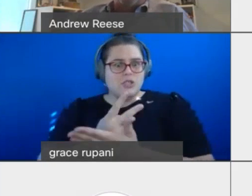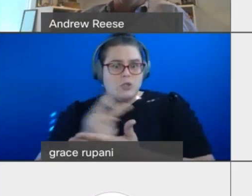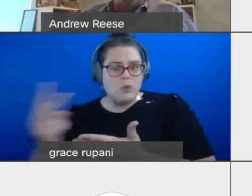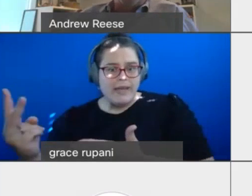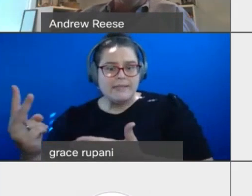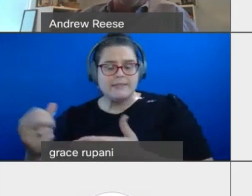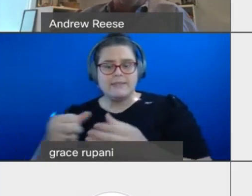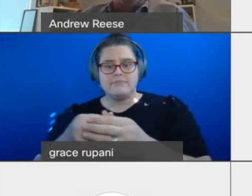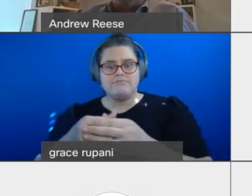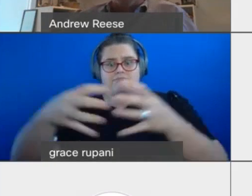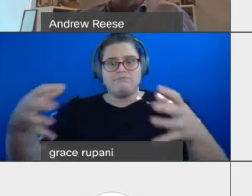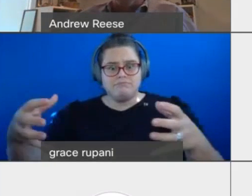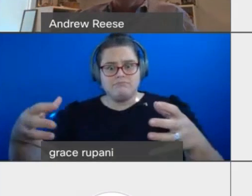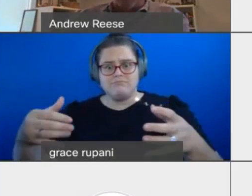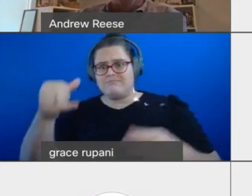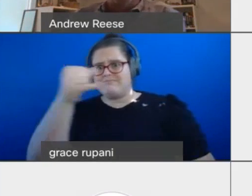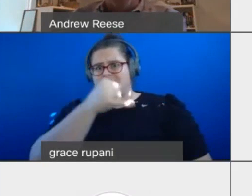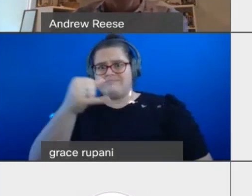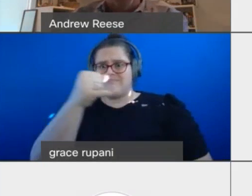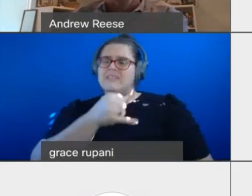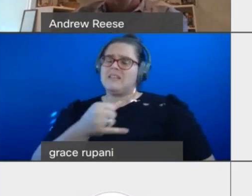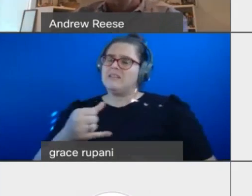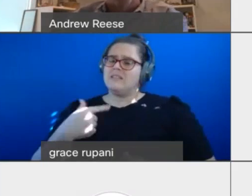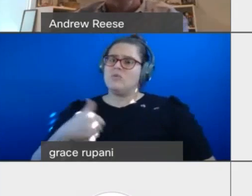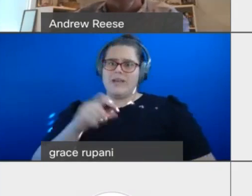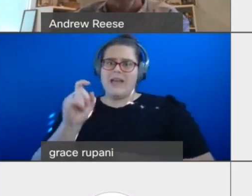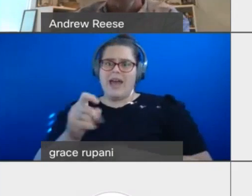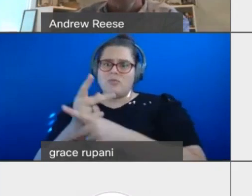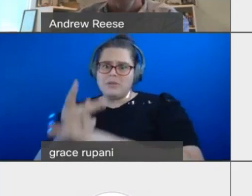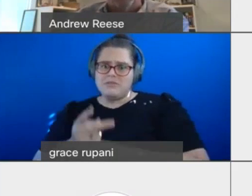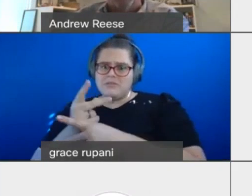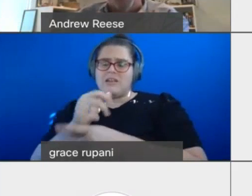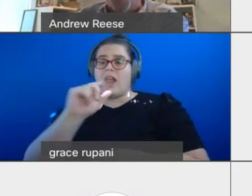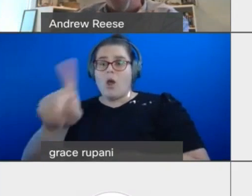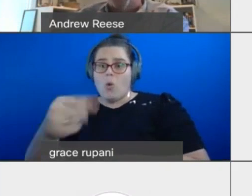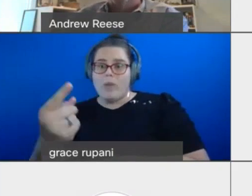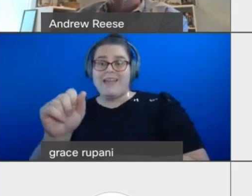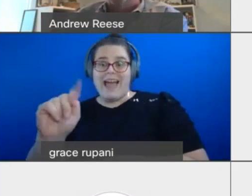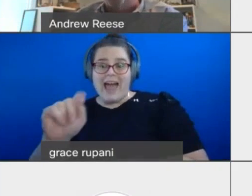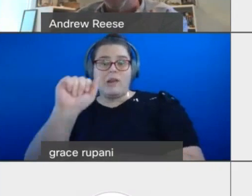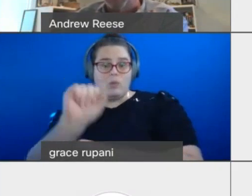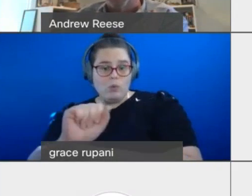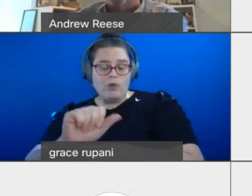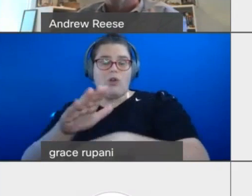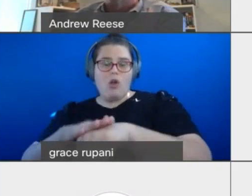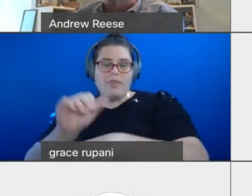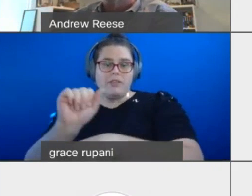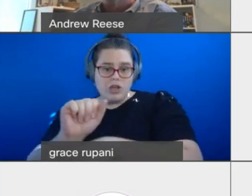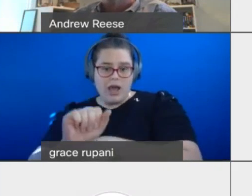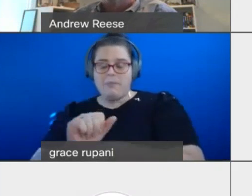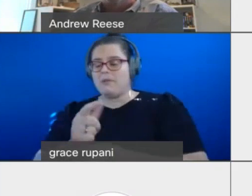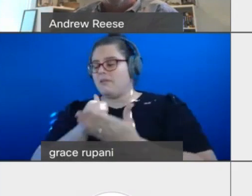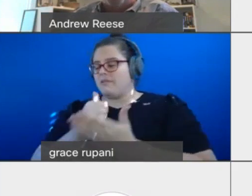We have to be vigilant, not only at work with ensuring that we're following all PPE